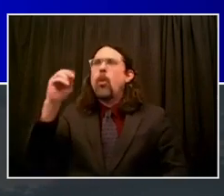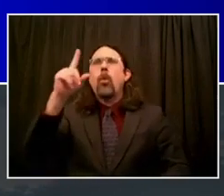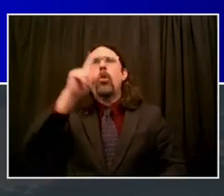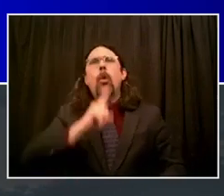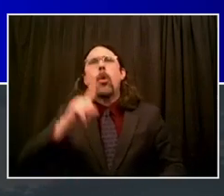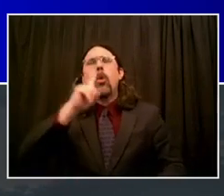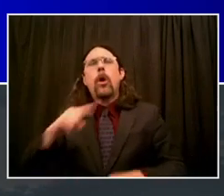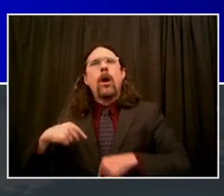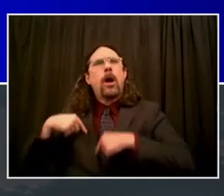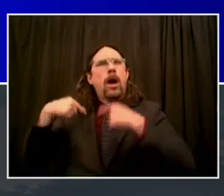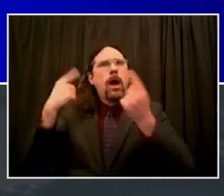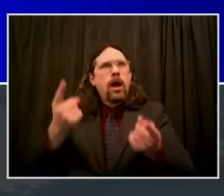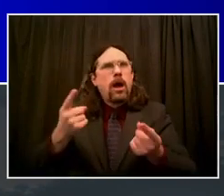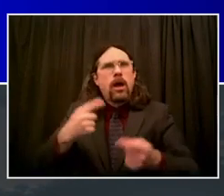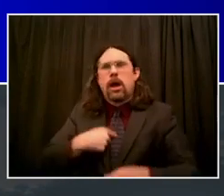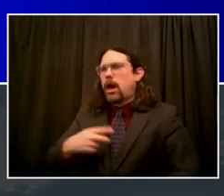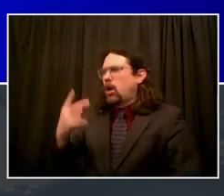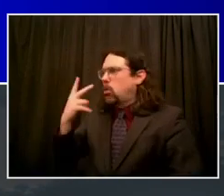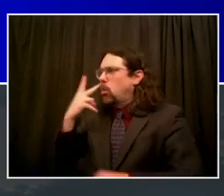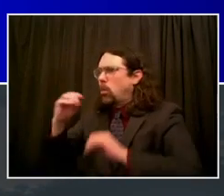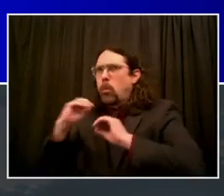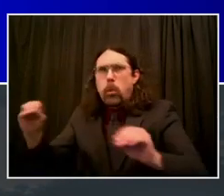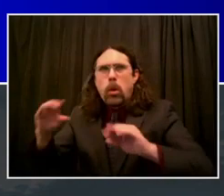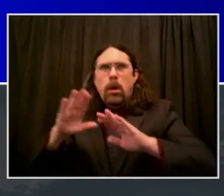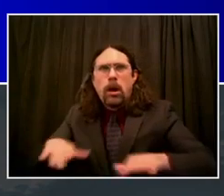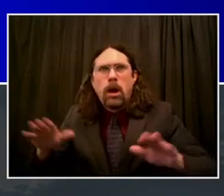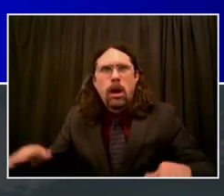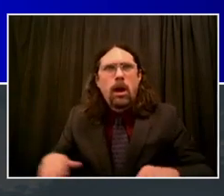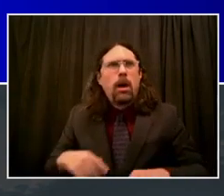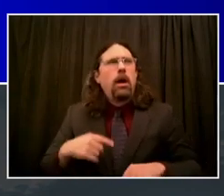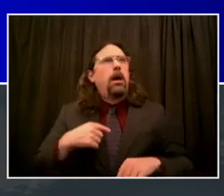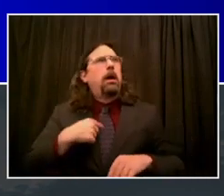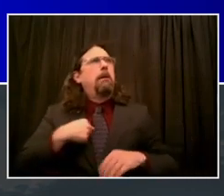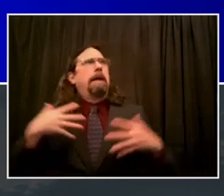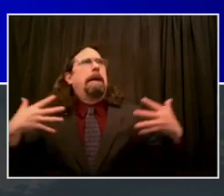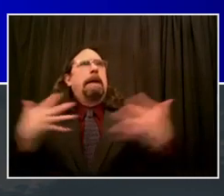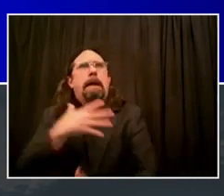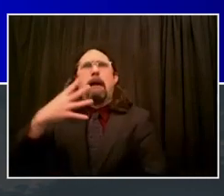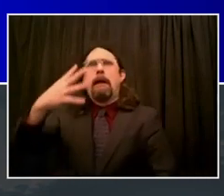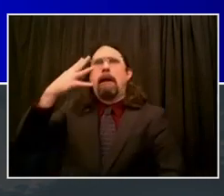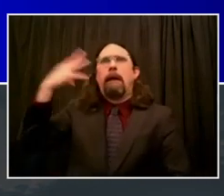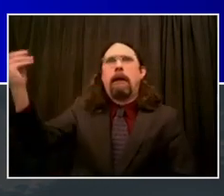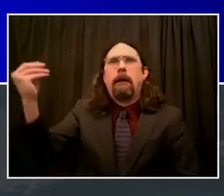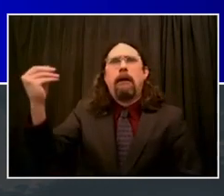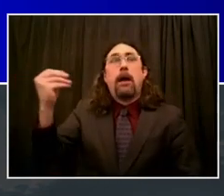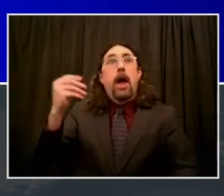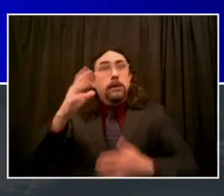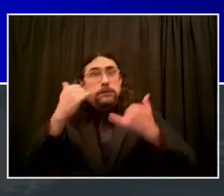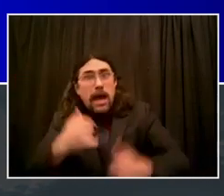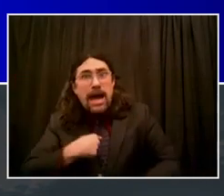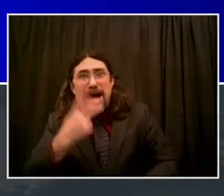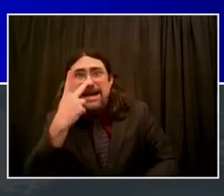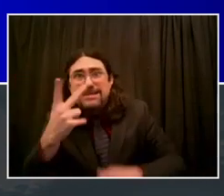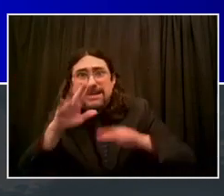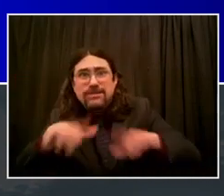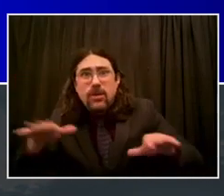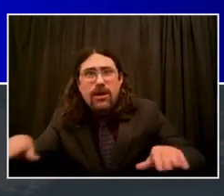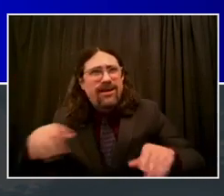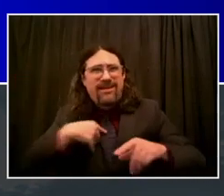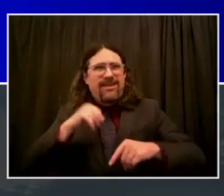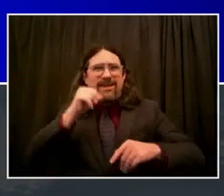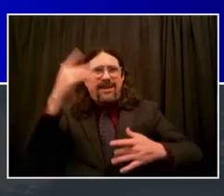virus." Another senior in public housing said simply this, "I learned I can do telemedicine from the tablet by calling